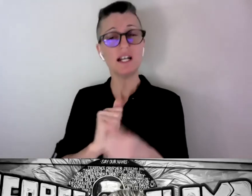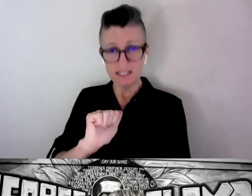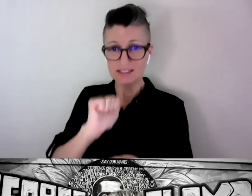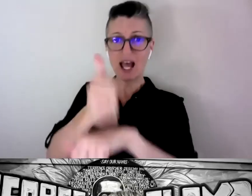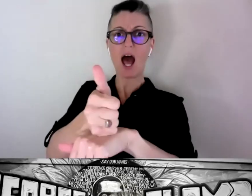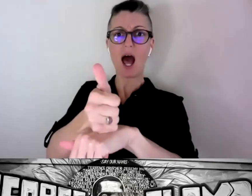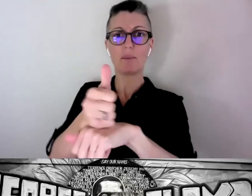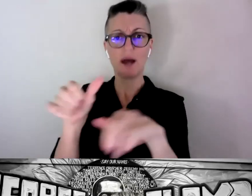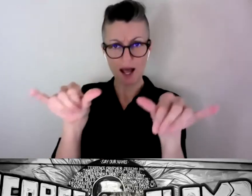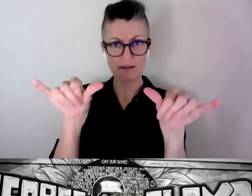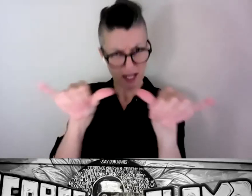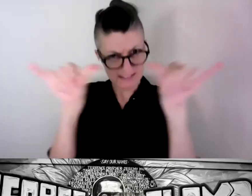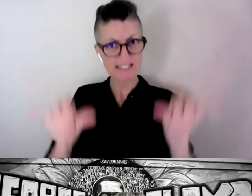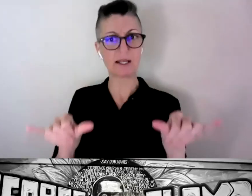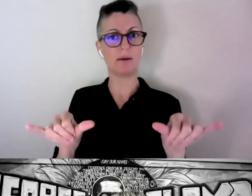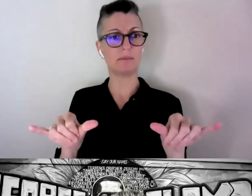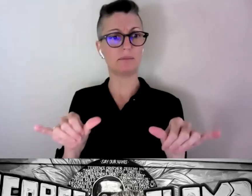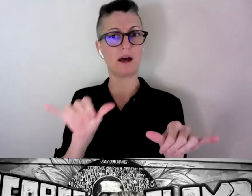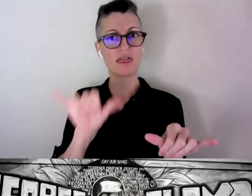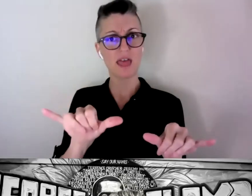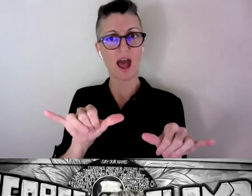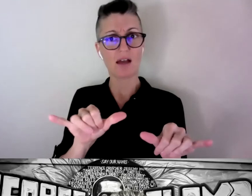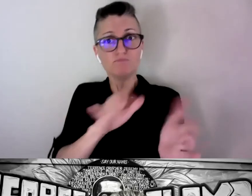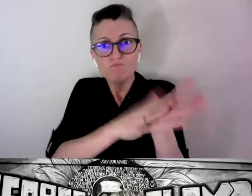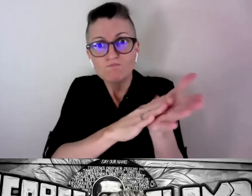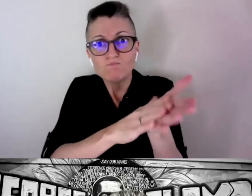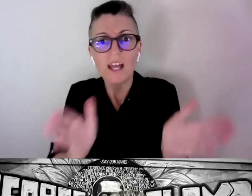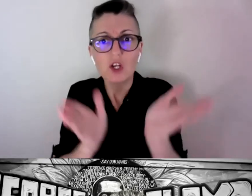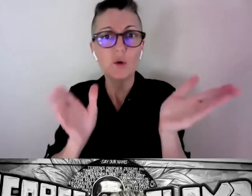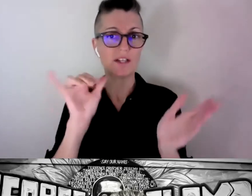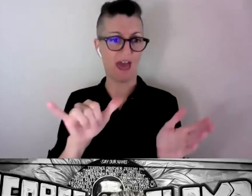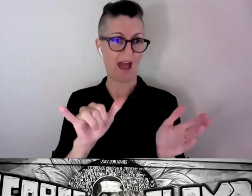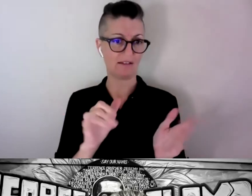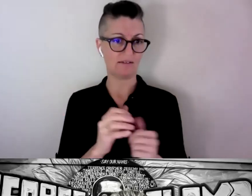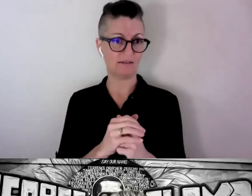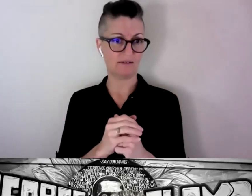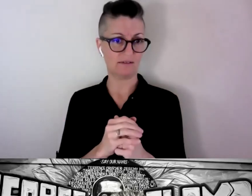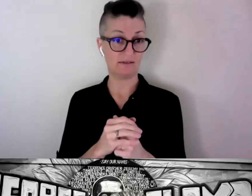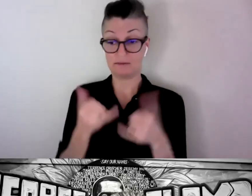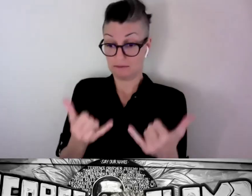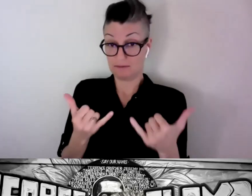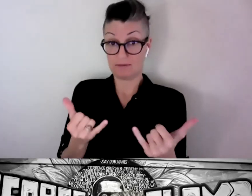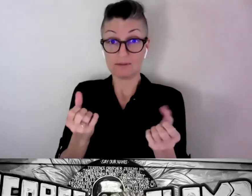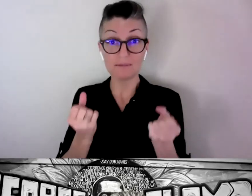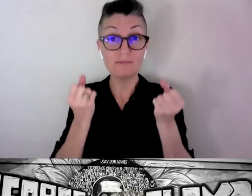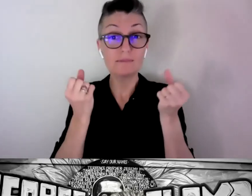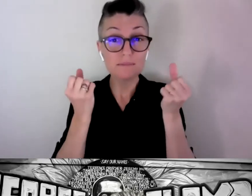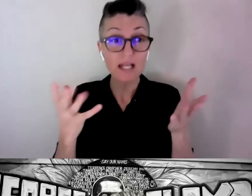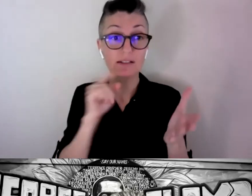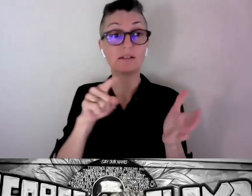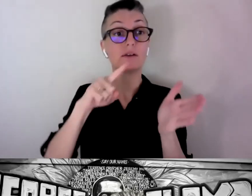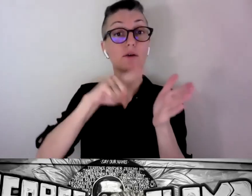that and encourage that, right? Right now, many researchers